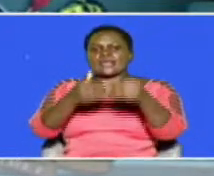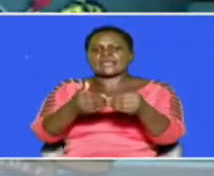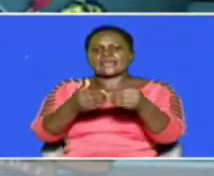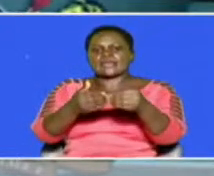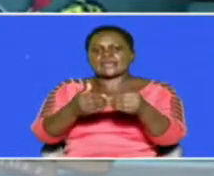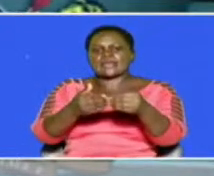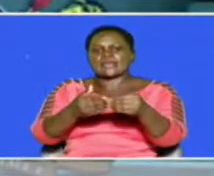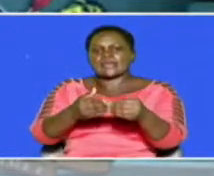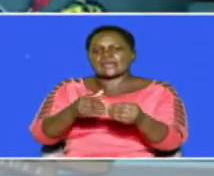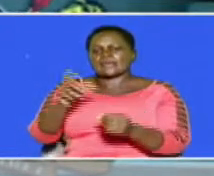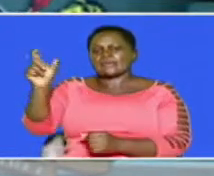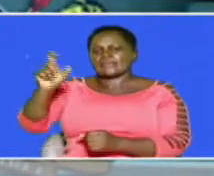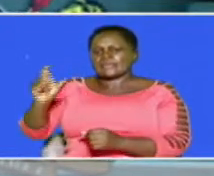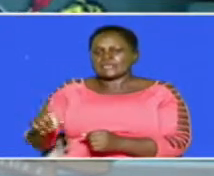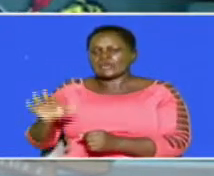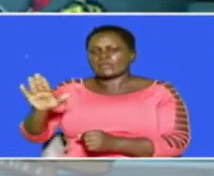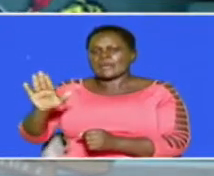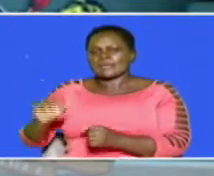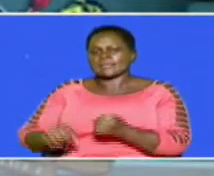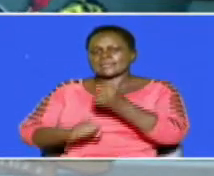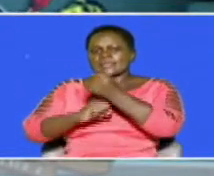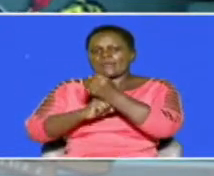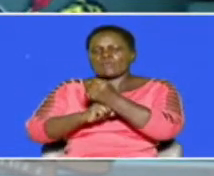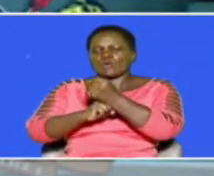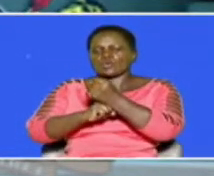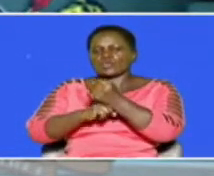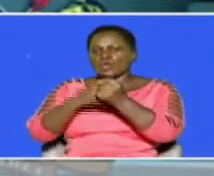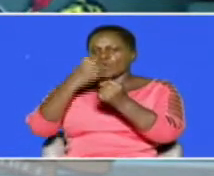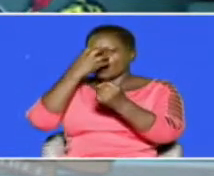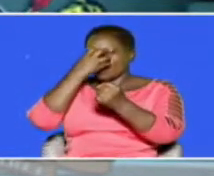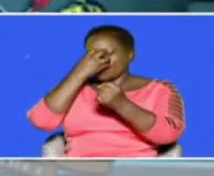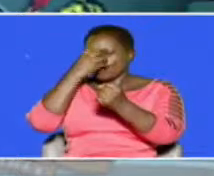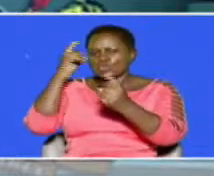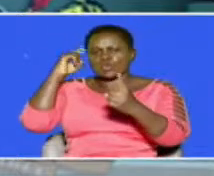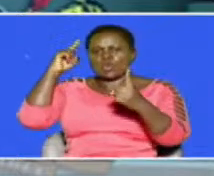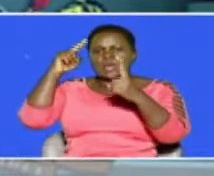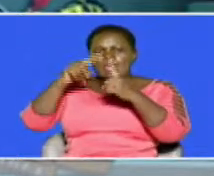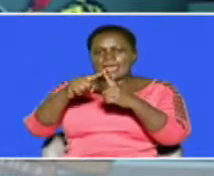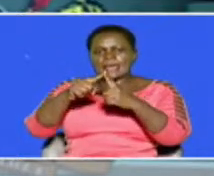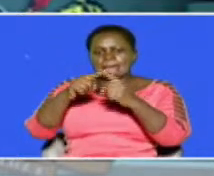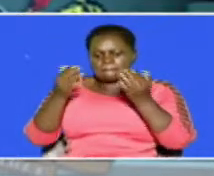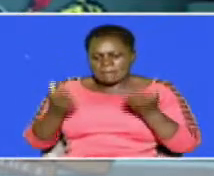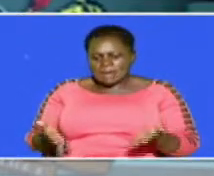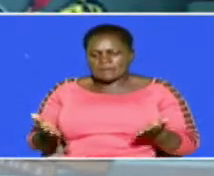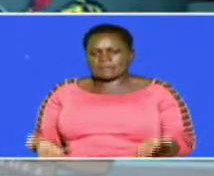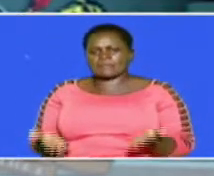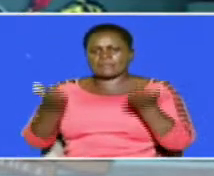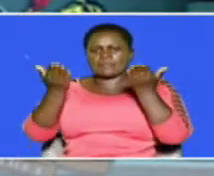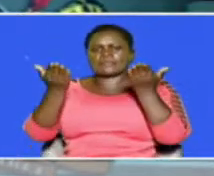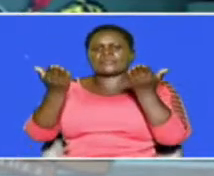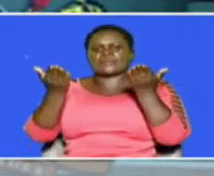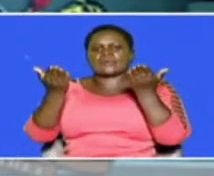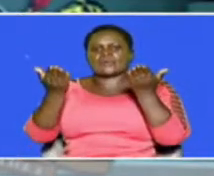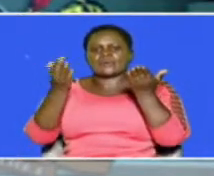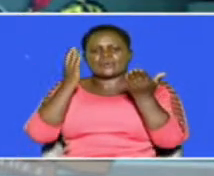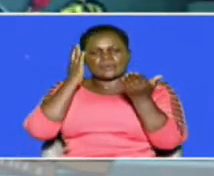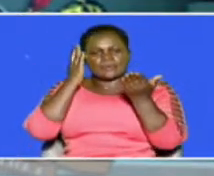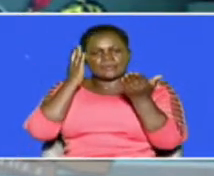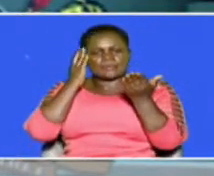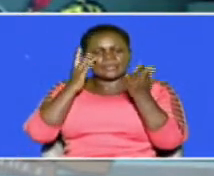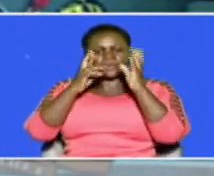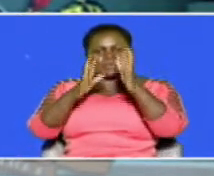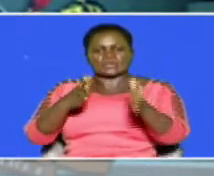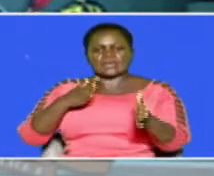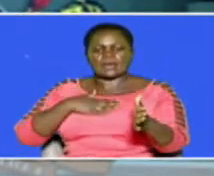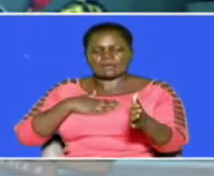in the two regions to drum up support for Ruto's state house bid and the economic model christened bottom up. KTN's Mwege